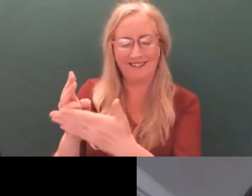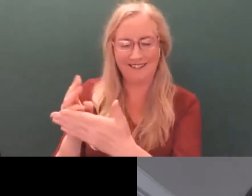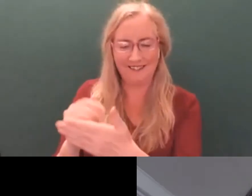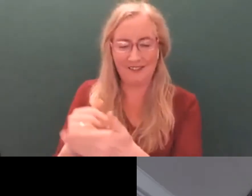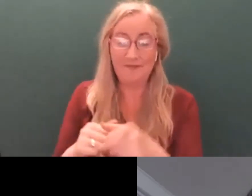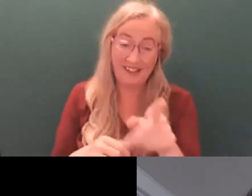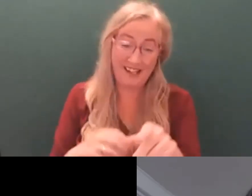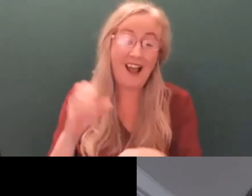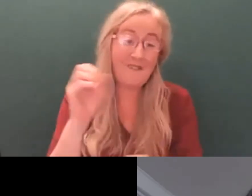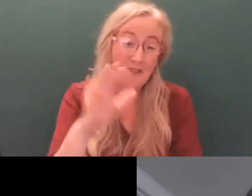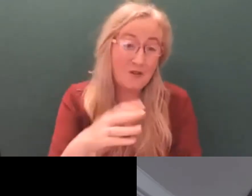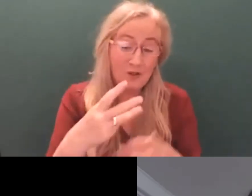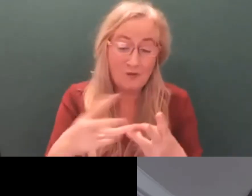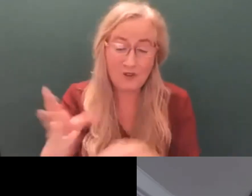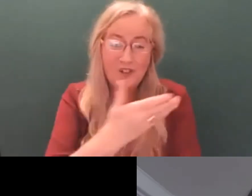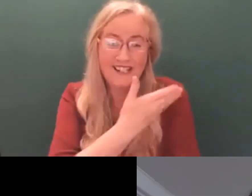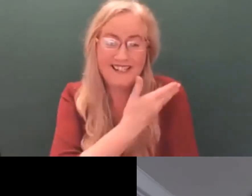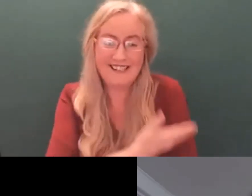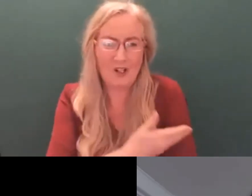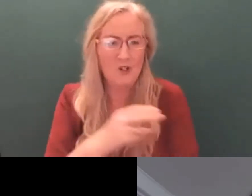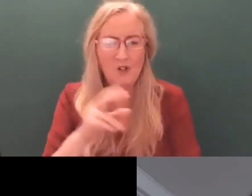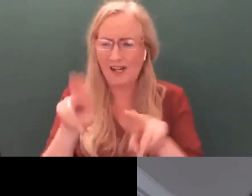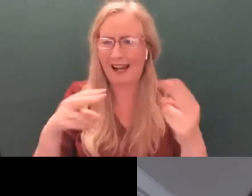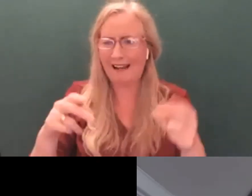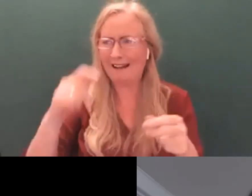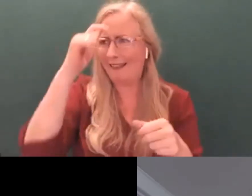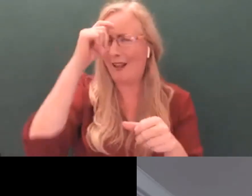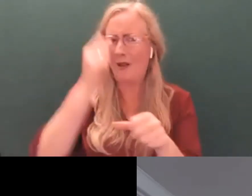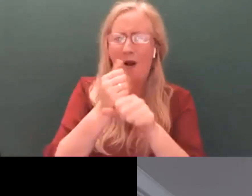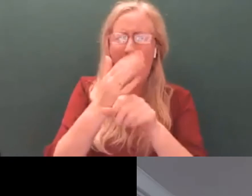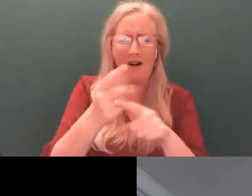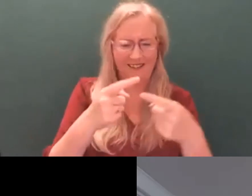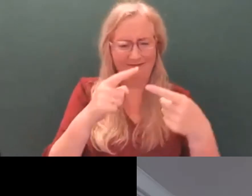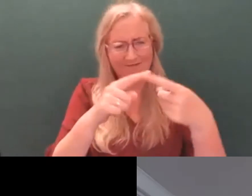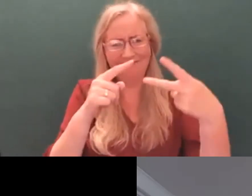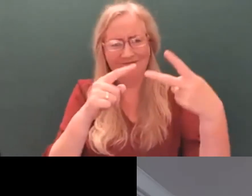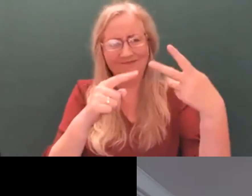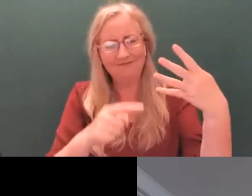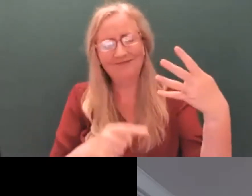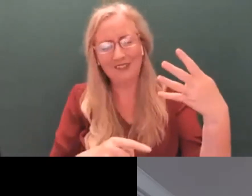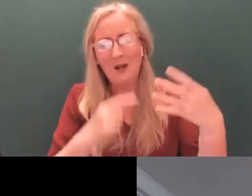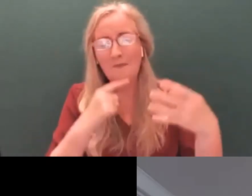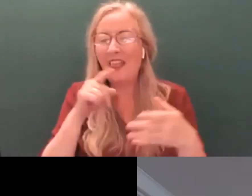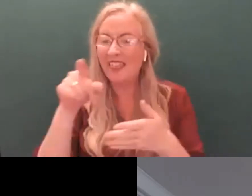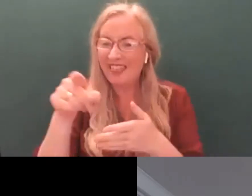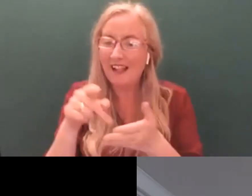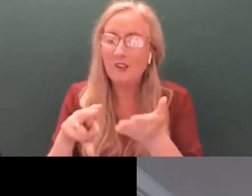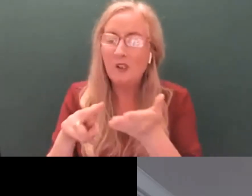when you're starting something, you can't possibly think of all the things. So that's possibly a useful